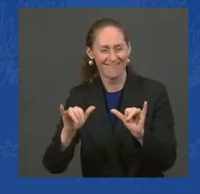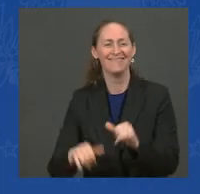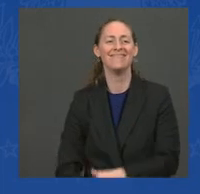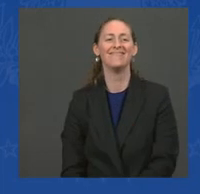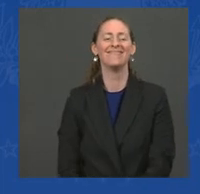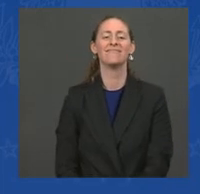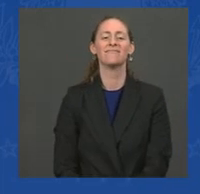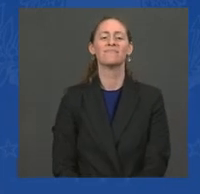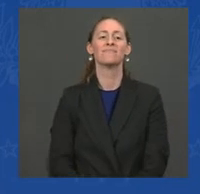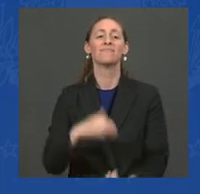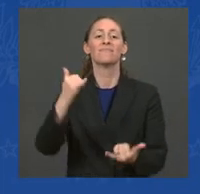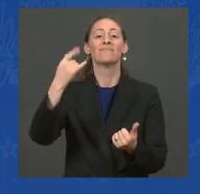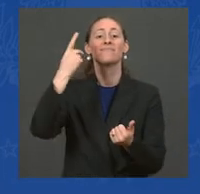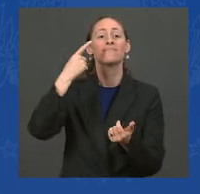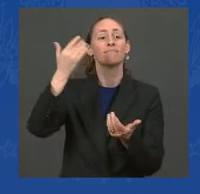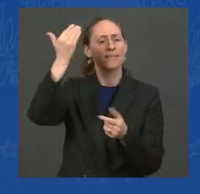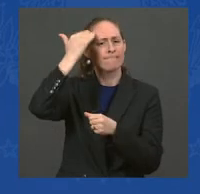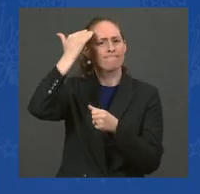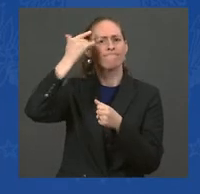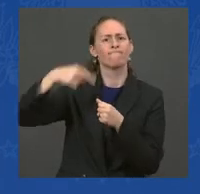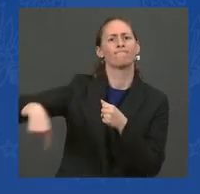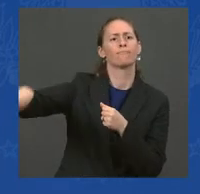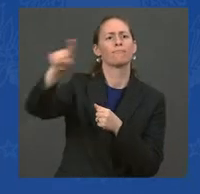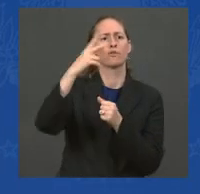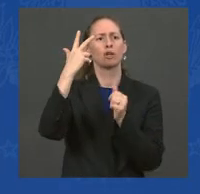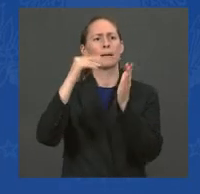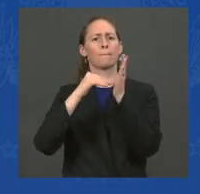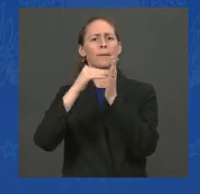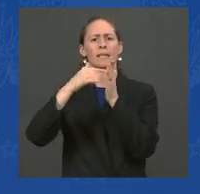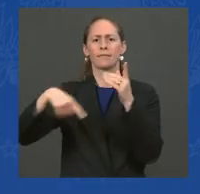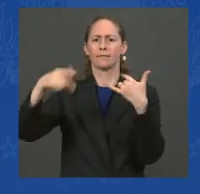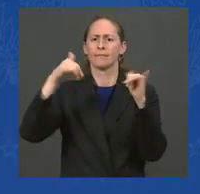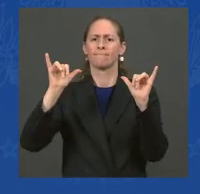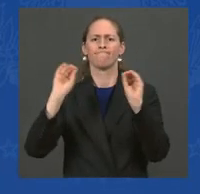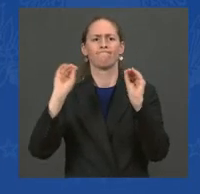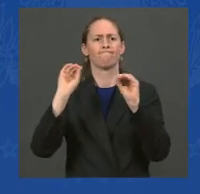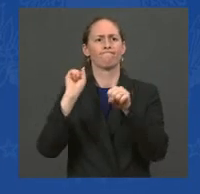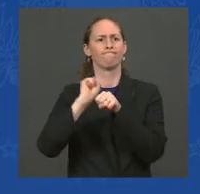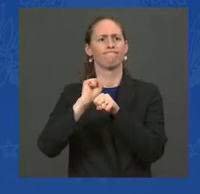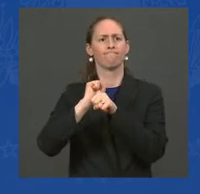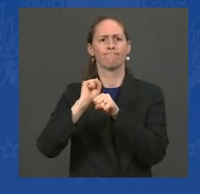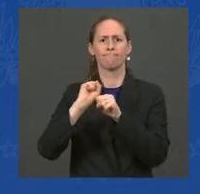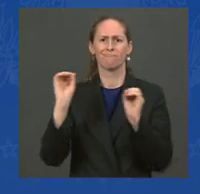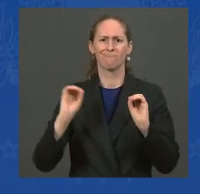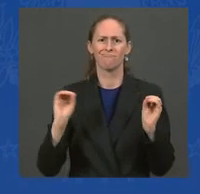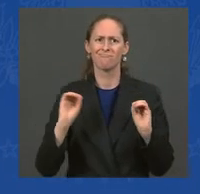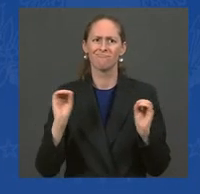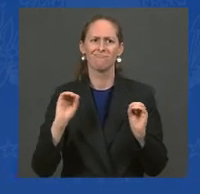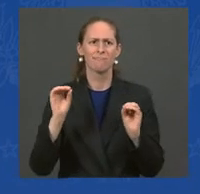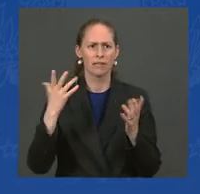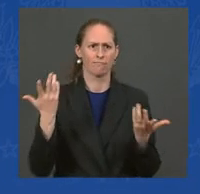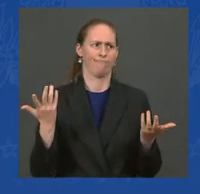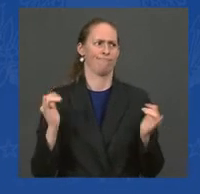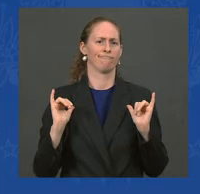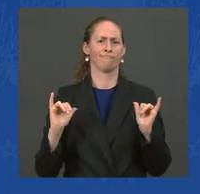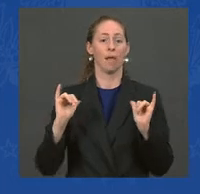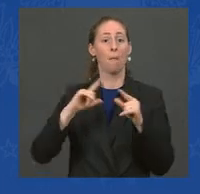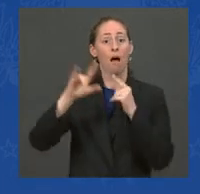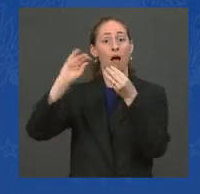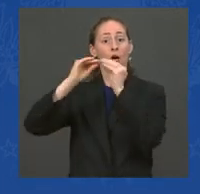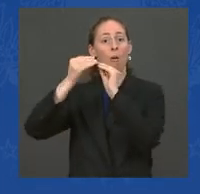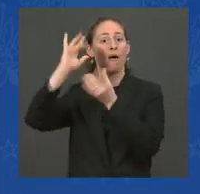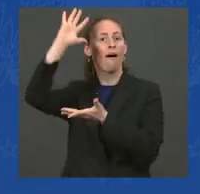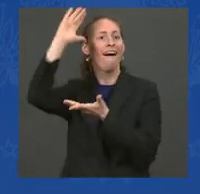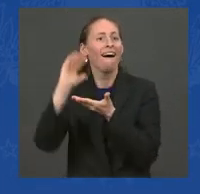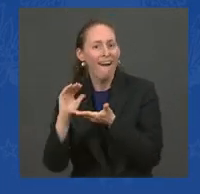unemployment since we started keeping records in 1948. More to do, but great progress. And working Americans are seeing their paychecks